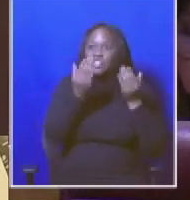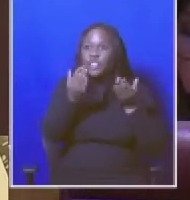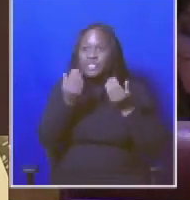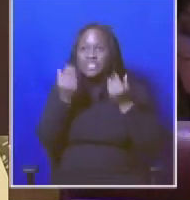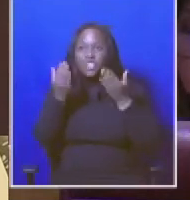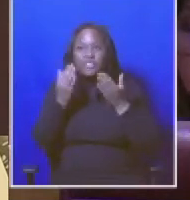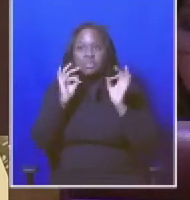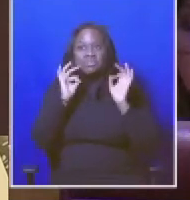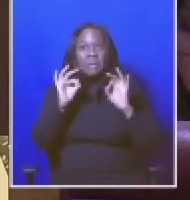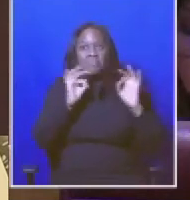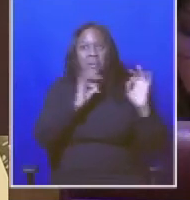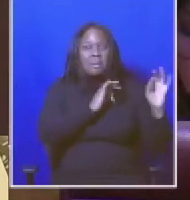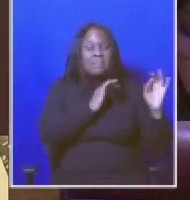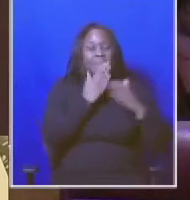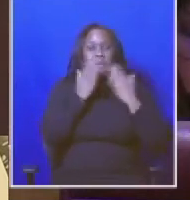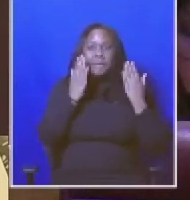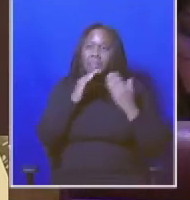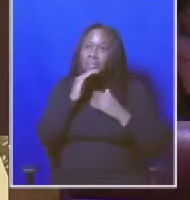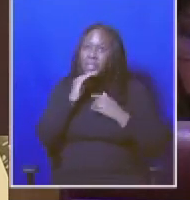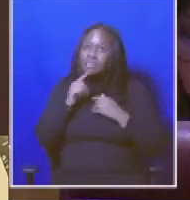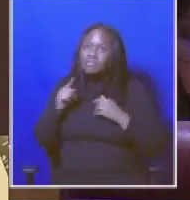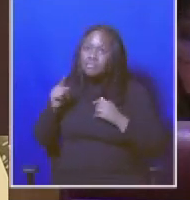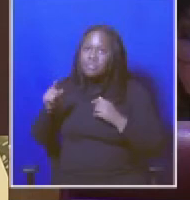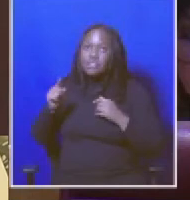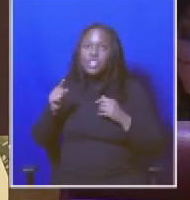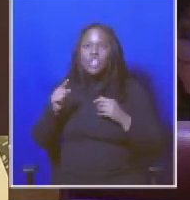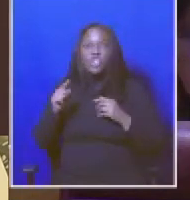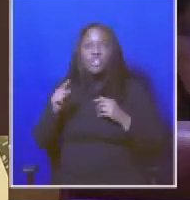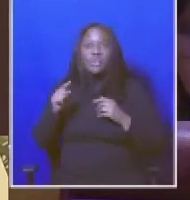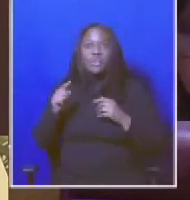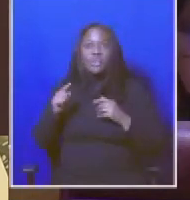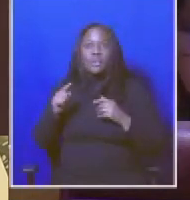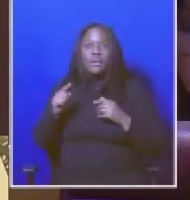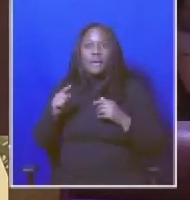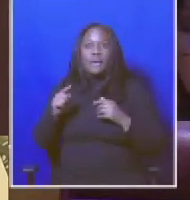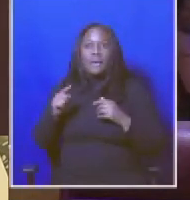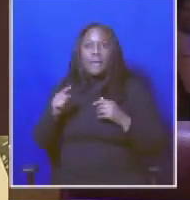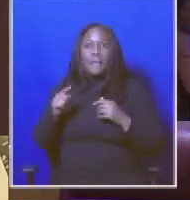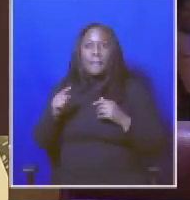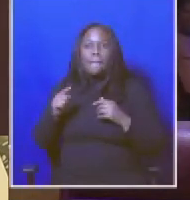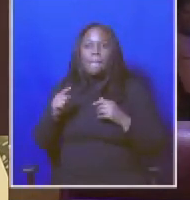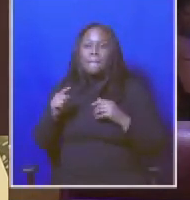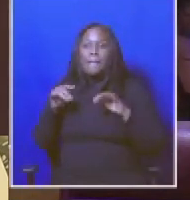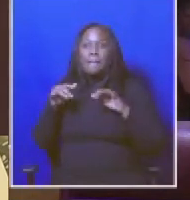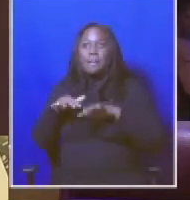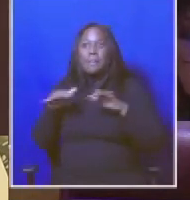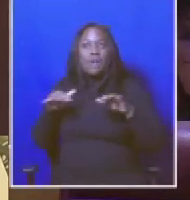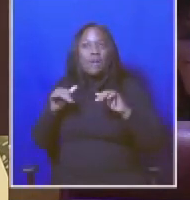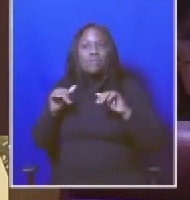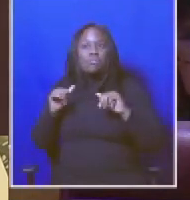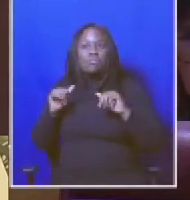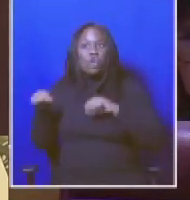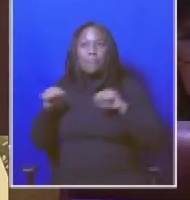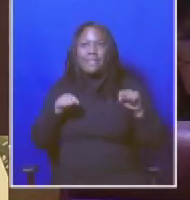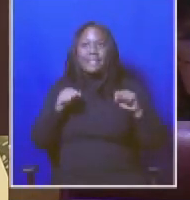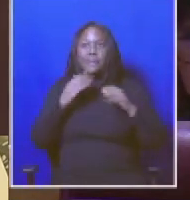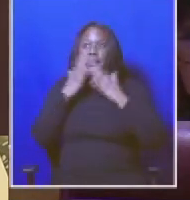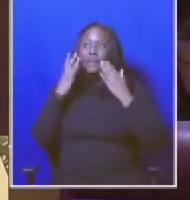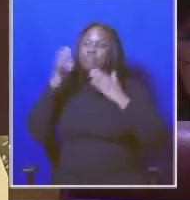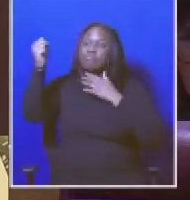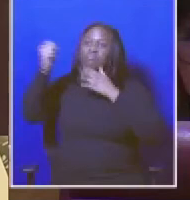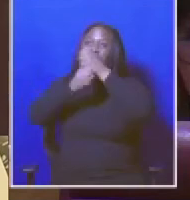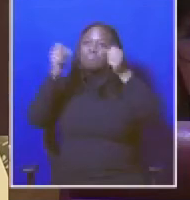Deputy President, when will you stop this practice of sending incompetent people to key positions